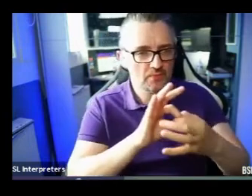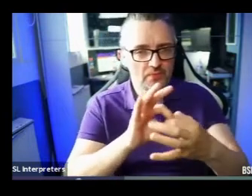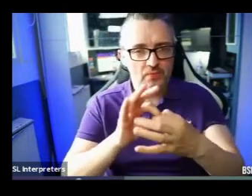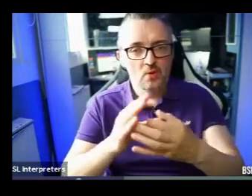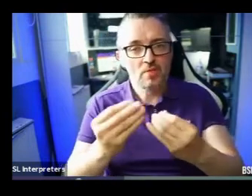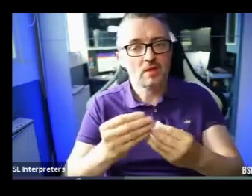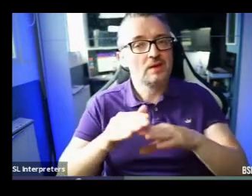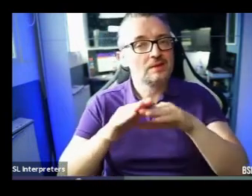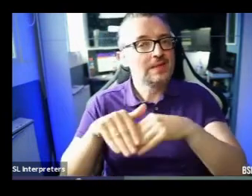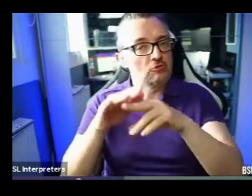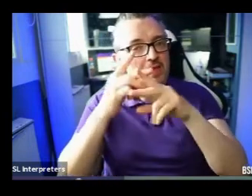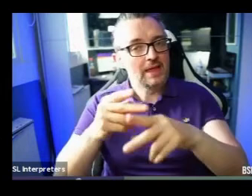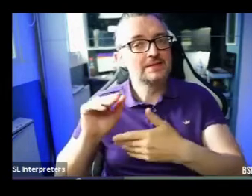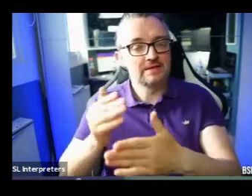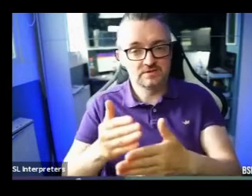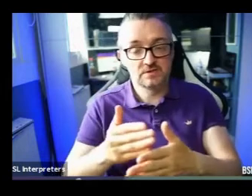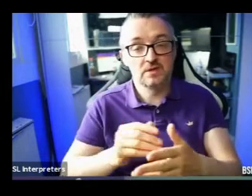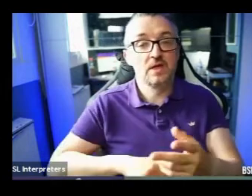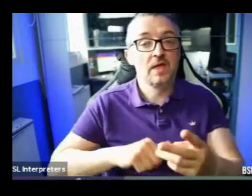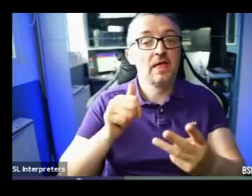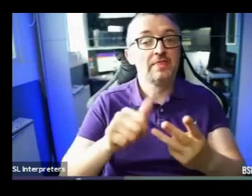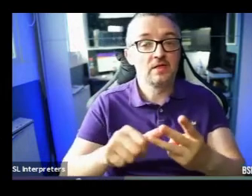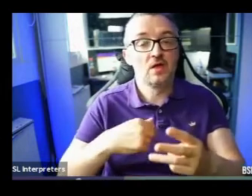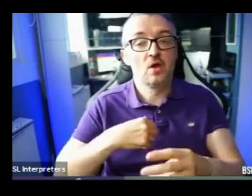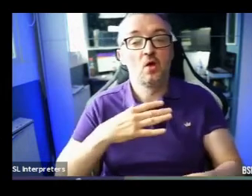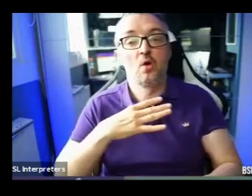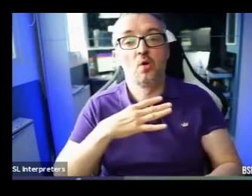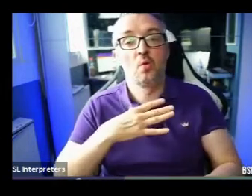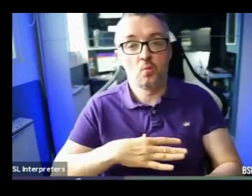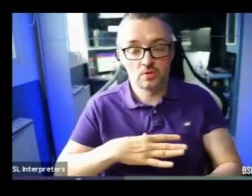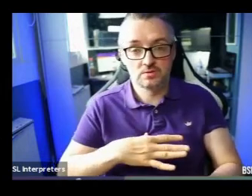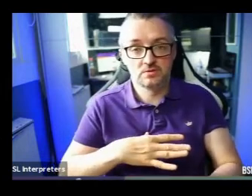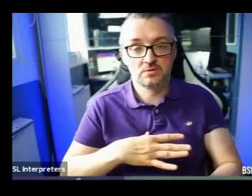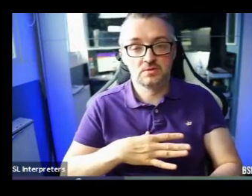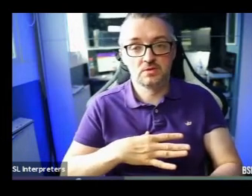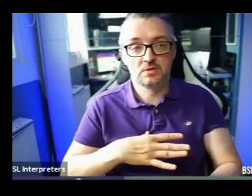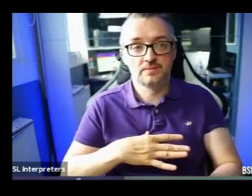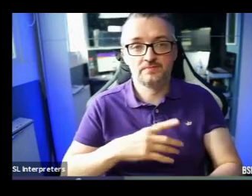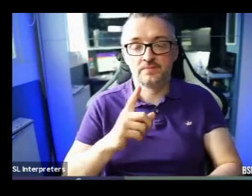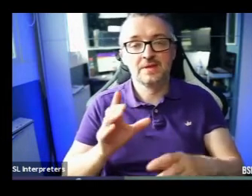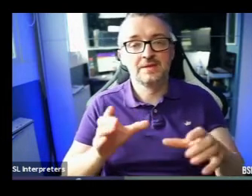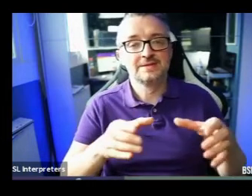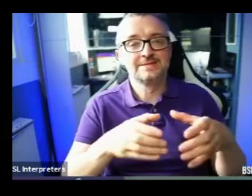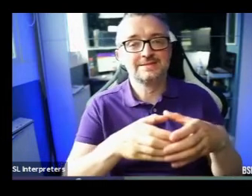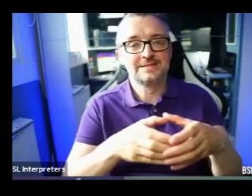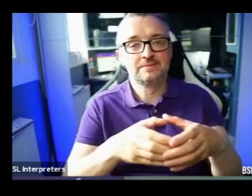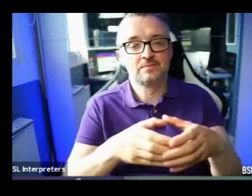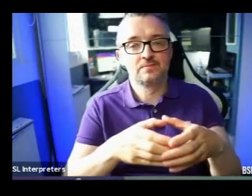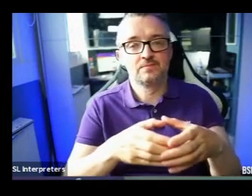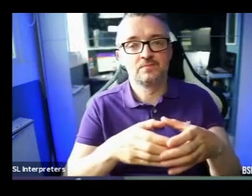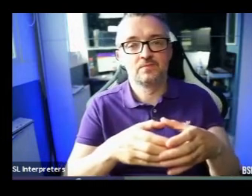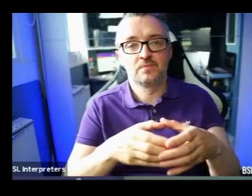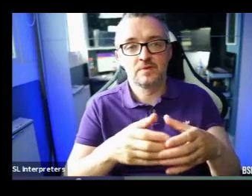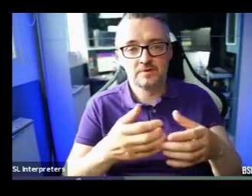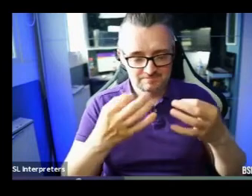develop and engage with a national care service. But we would very much like to see there be a team and